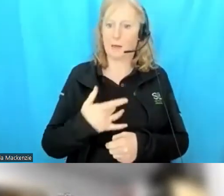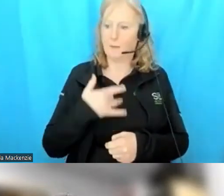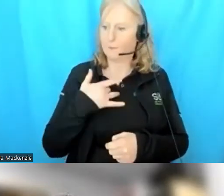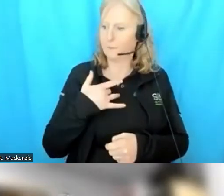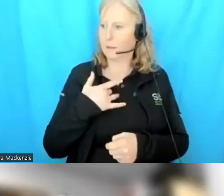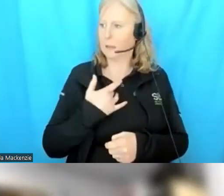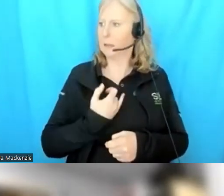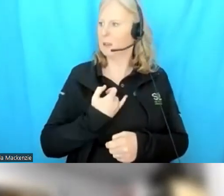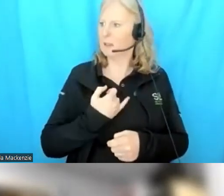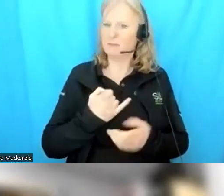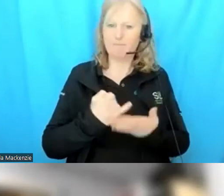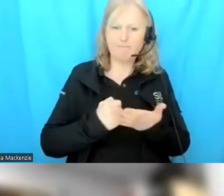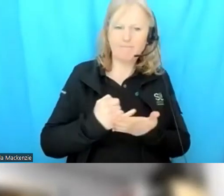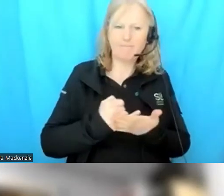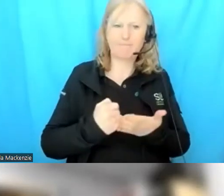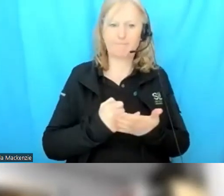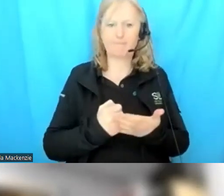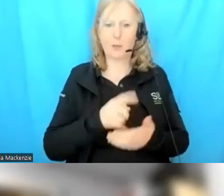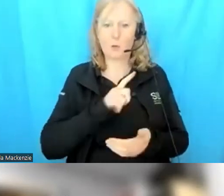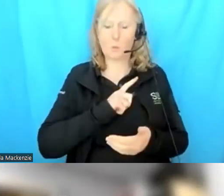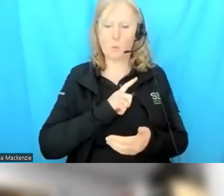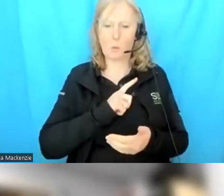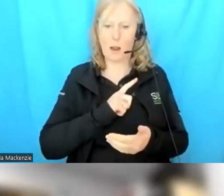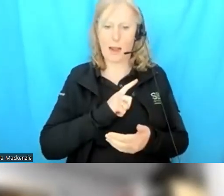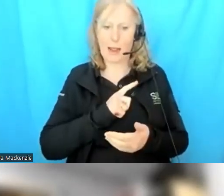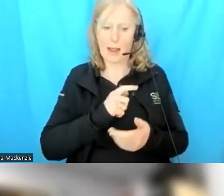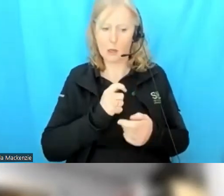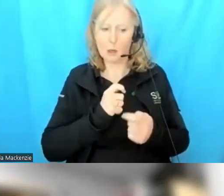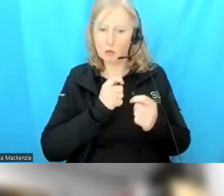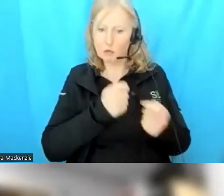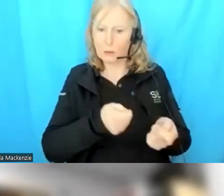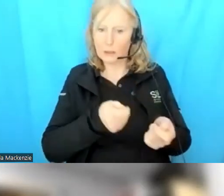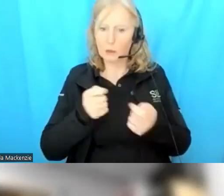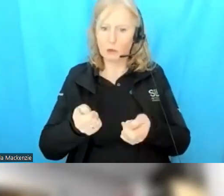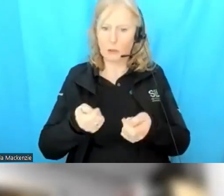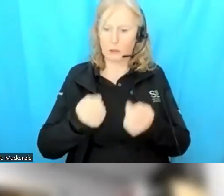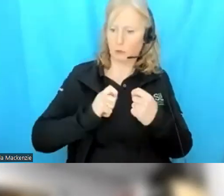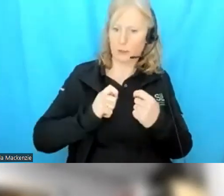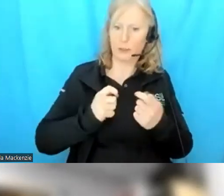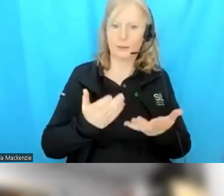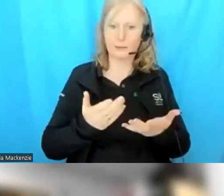we treat each other. Face covering exemptions and